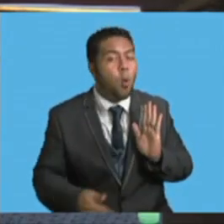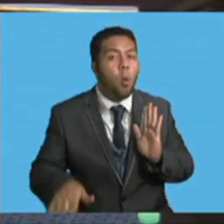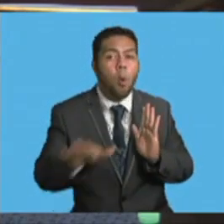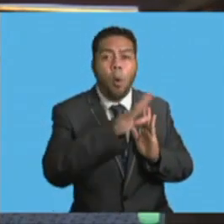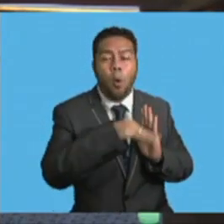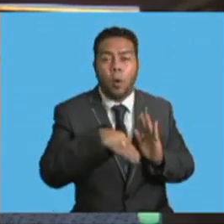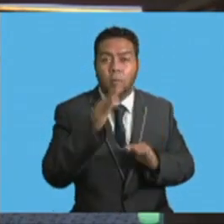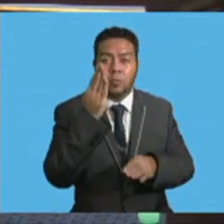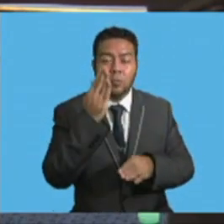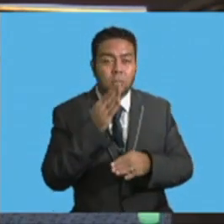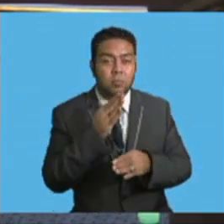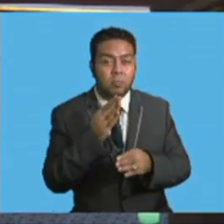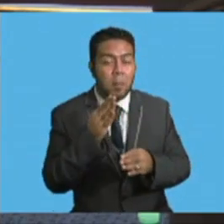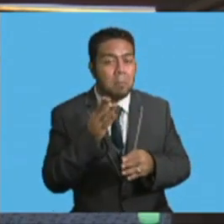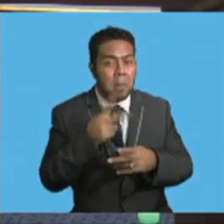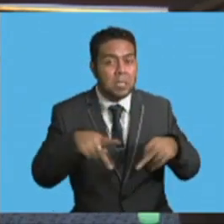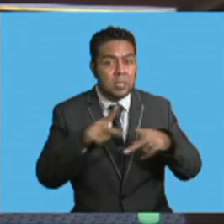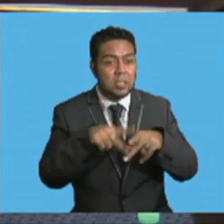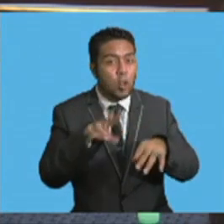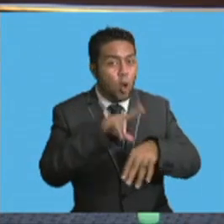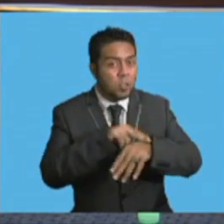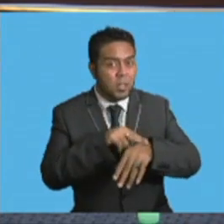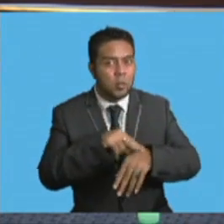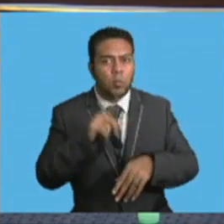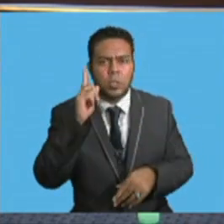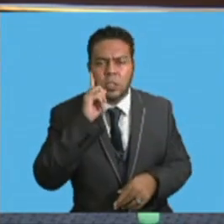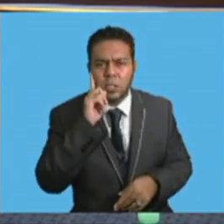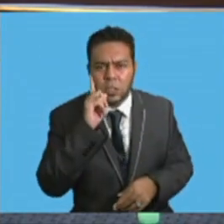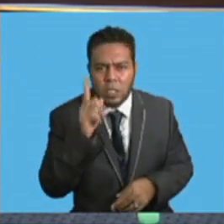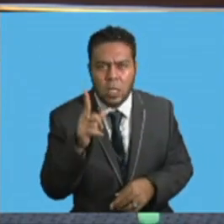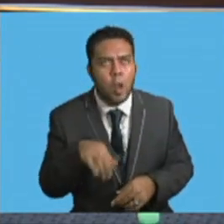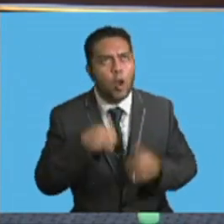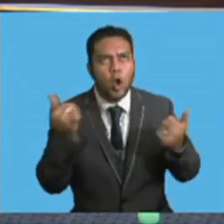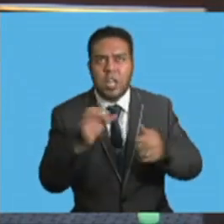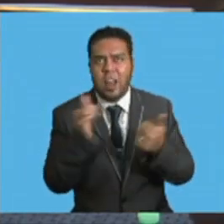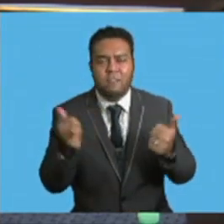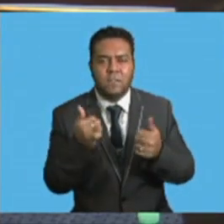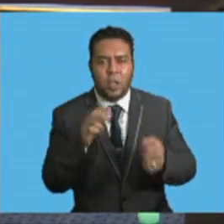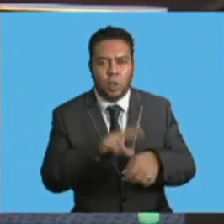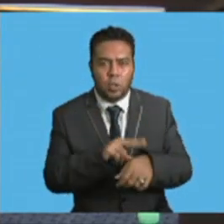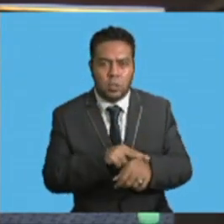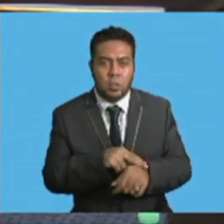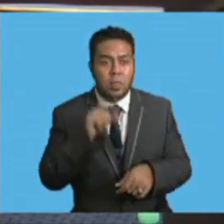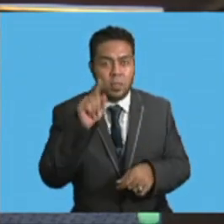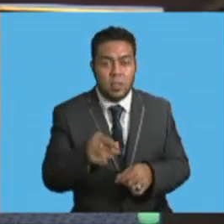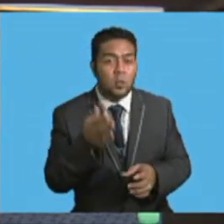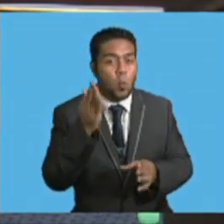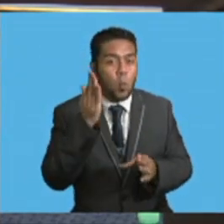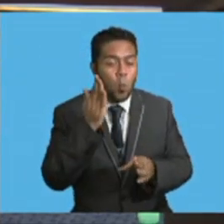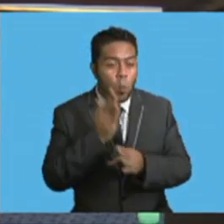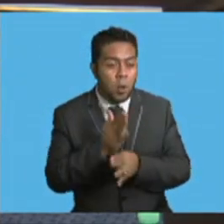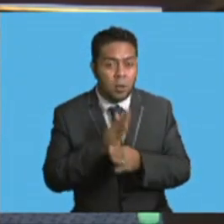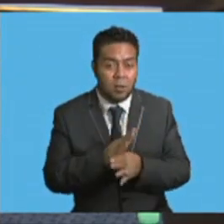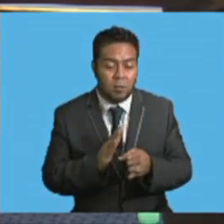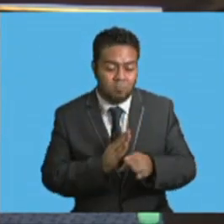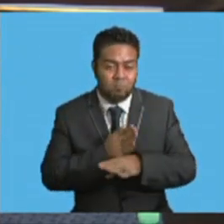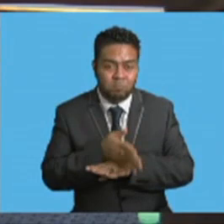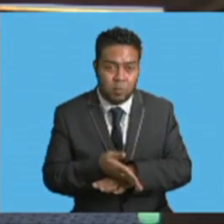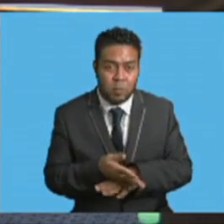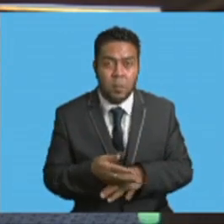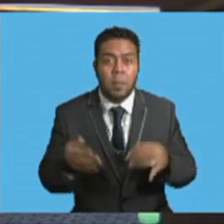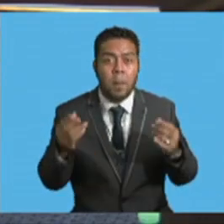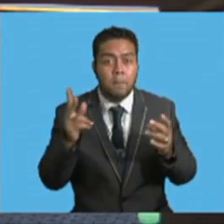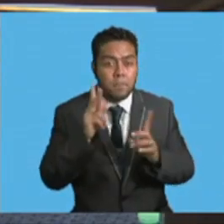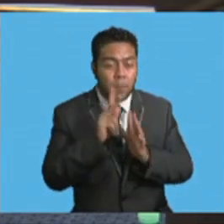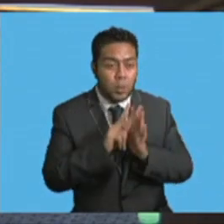facilities may seem to suggest we do not have enough doctors. And this policy of work-corrected hours has been implemented as